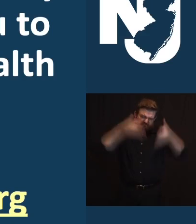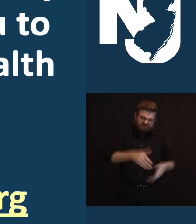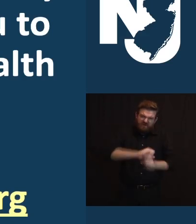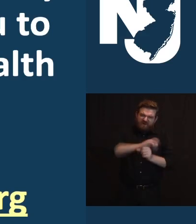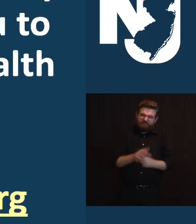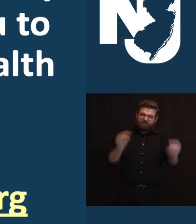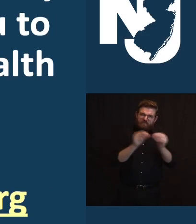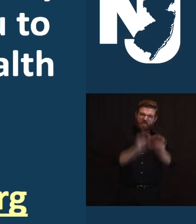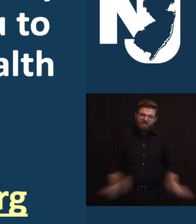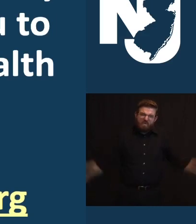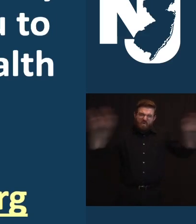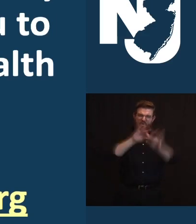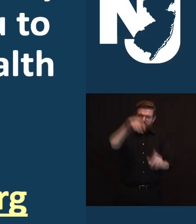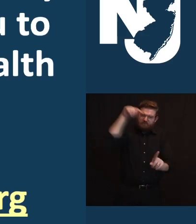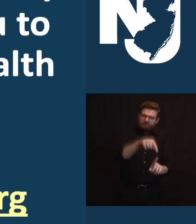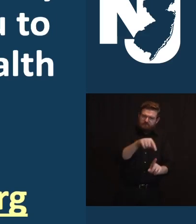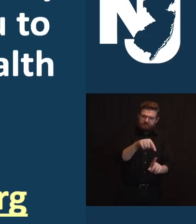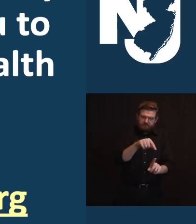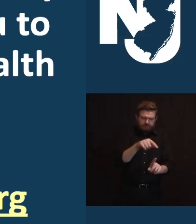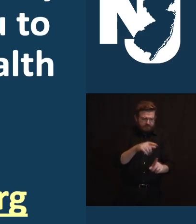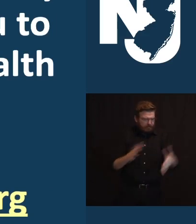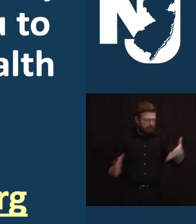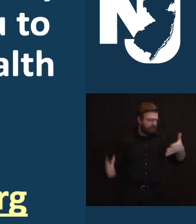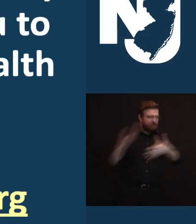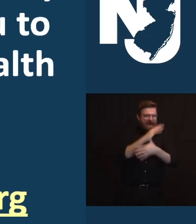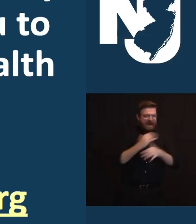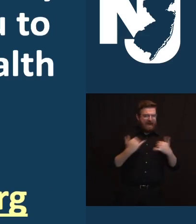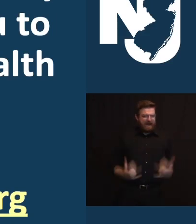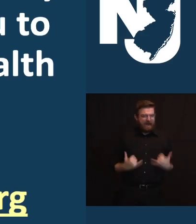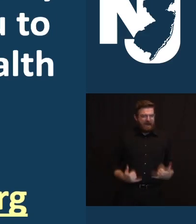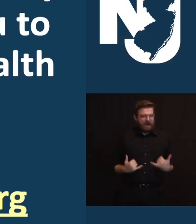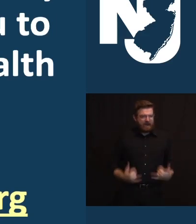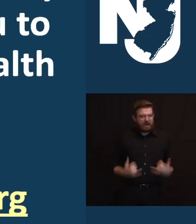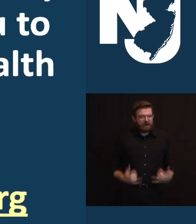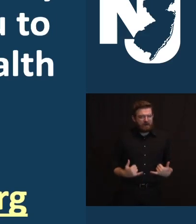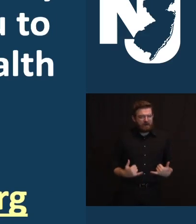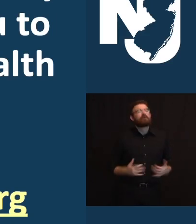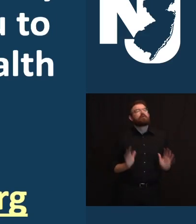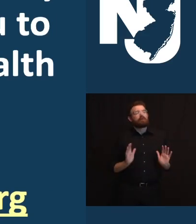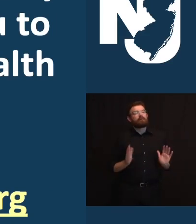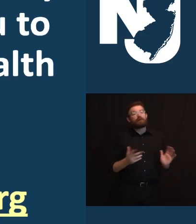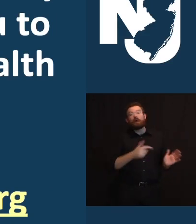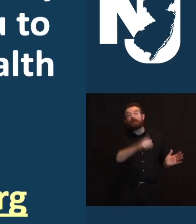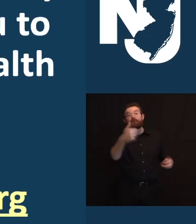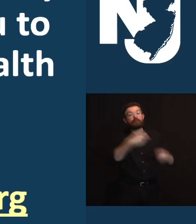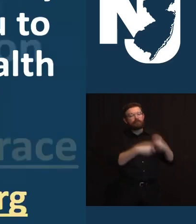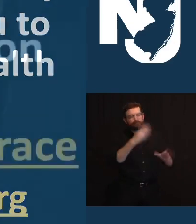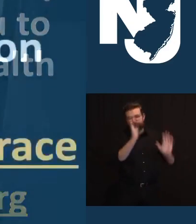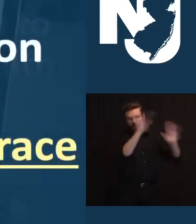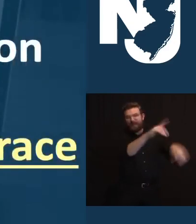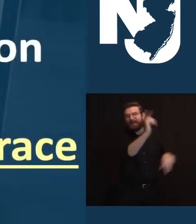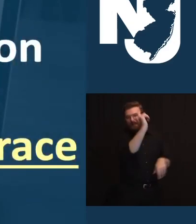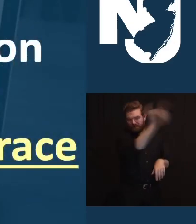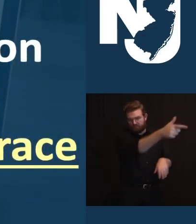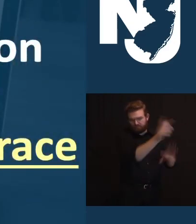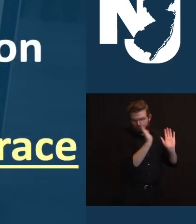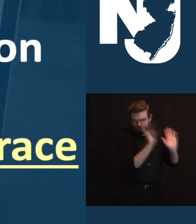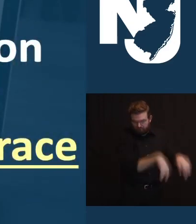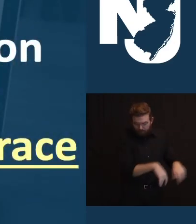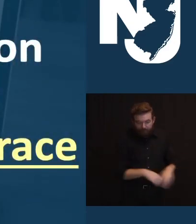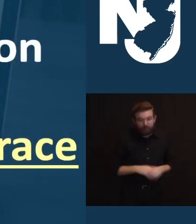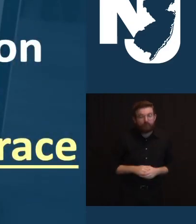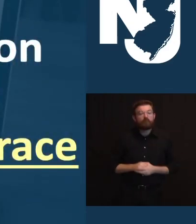identified before they infect anyone else. It's instructive. The questions that our contact tracers are